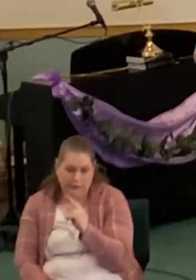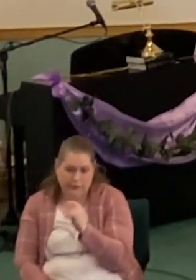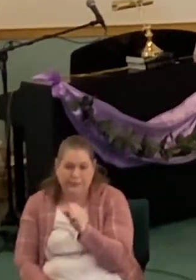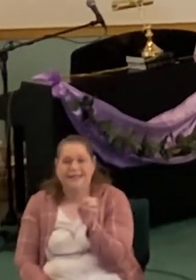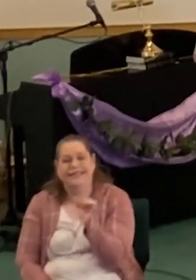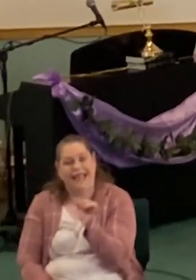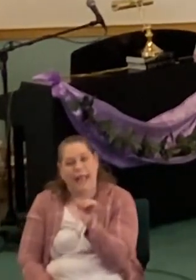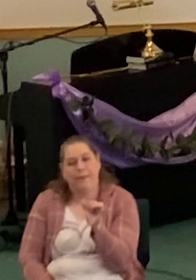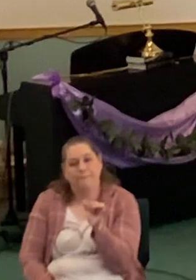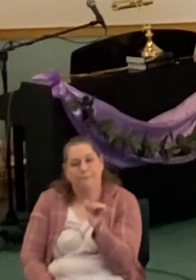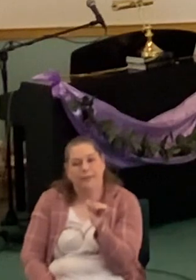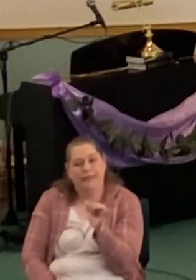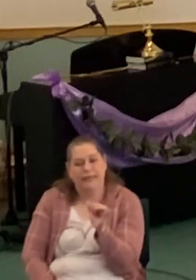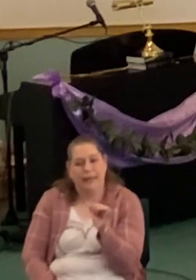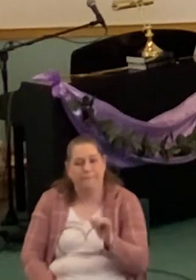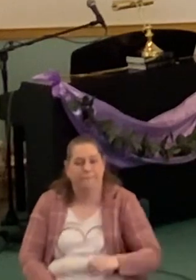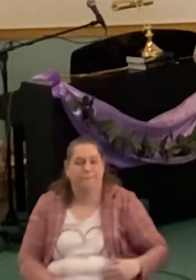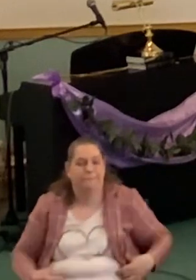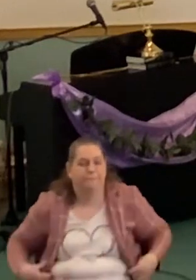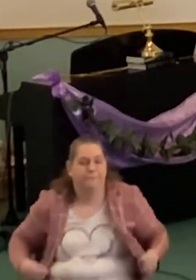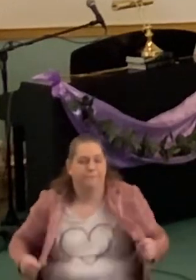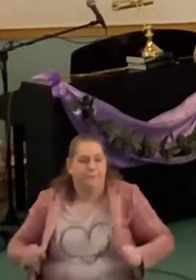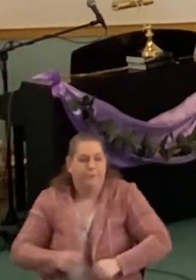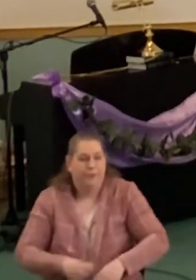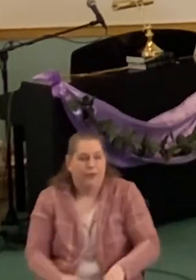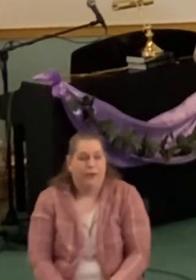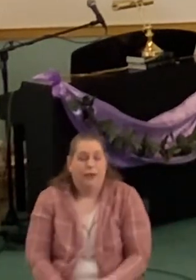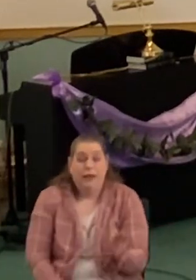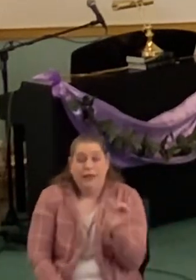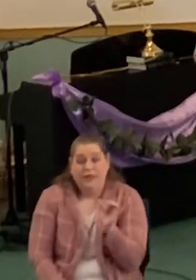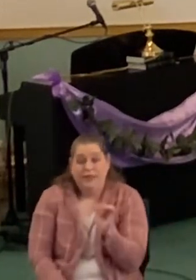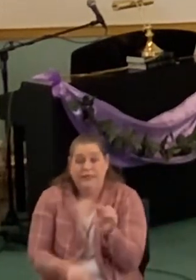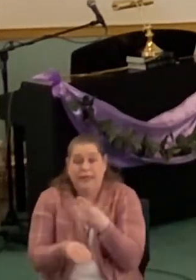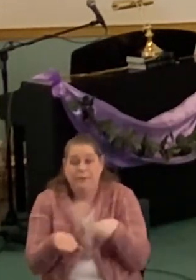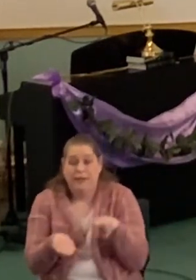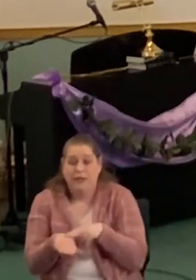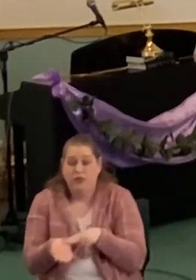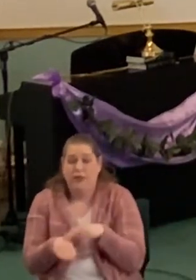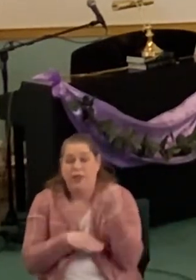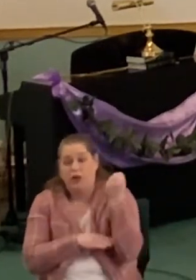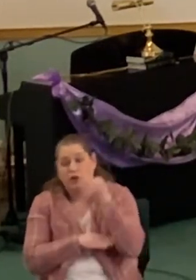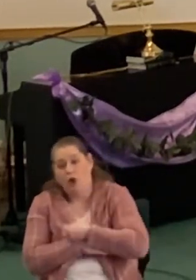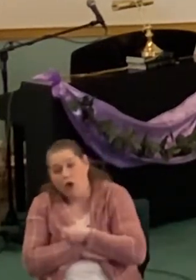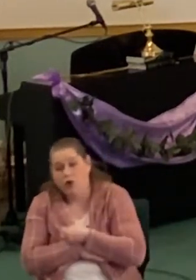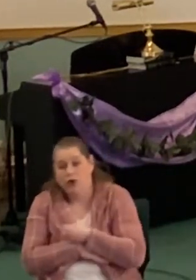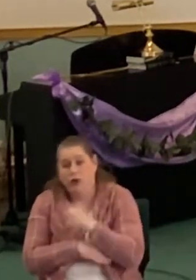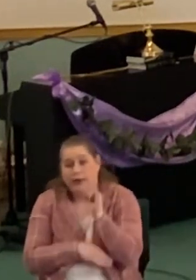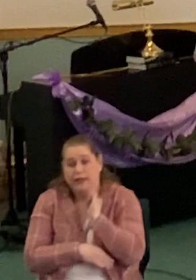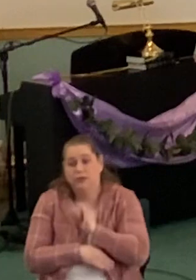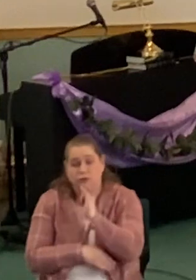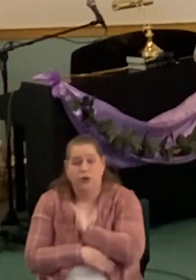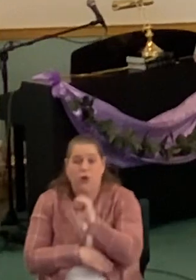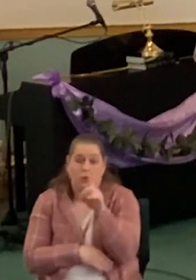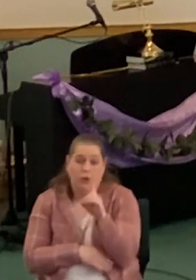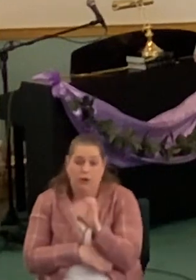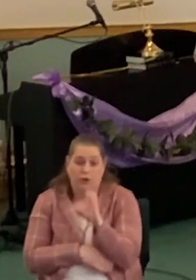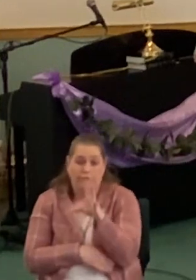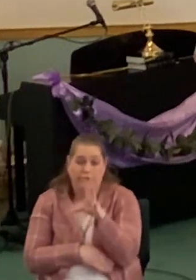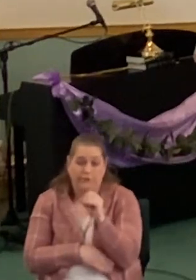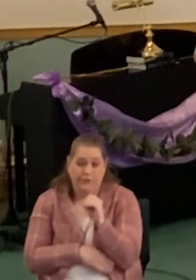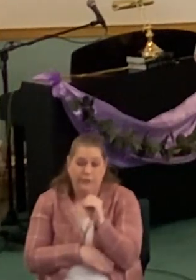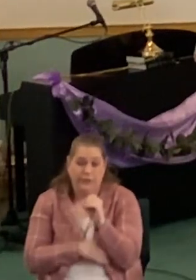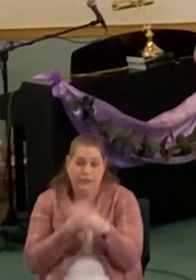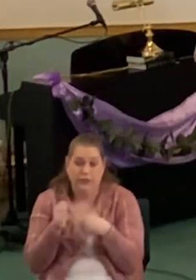the nation of Assyria, the same nation that had conquered Israel in the north 150 years earlier. And